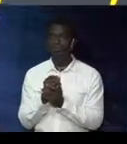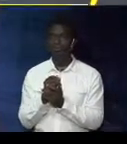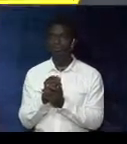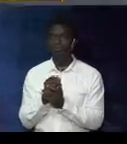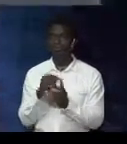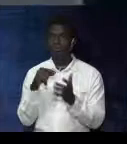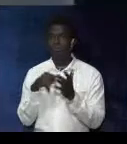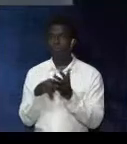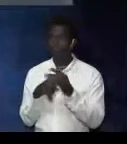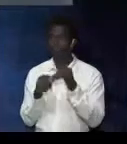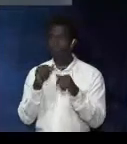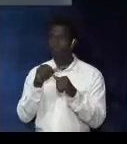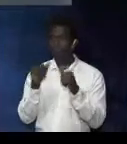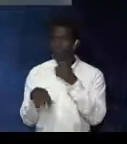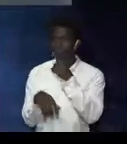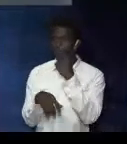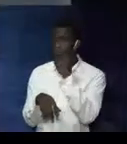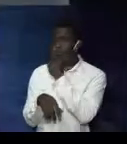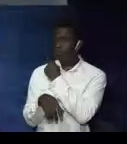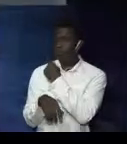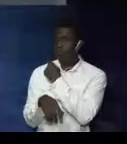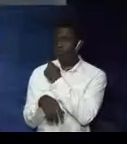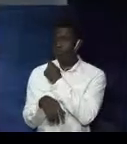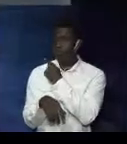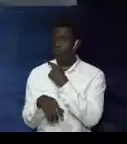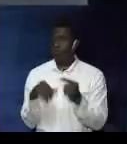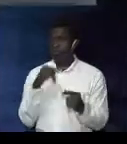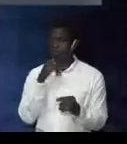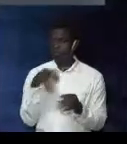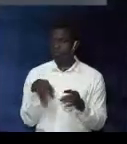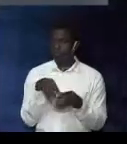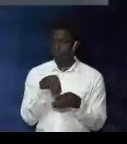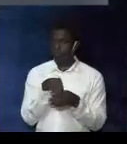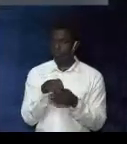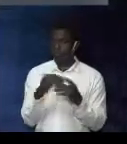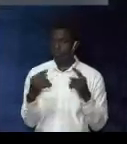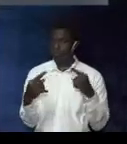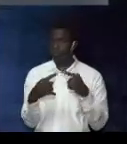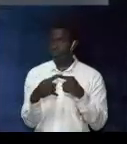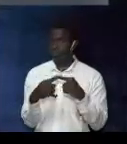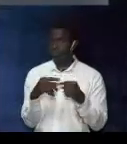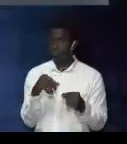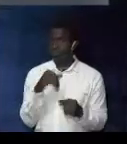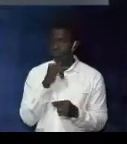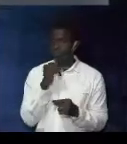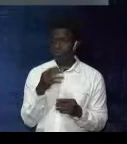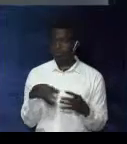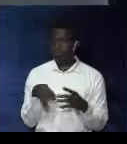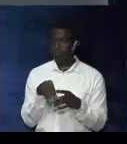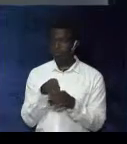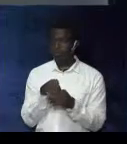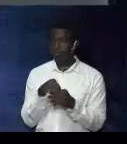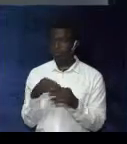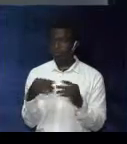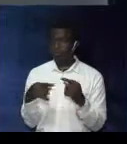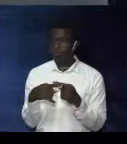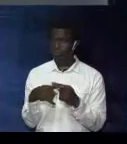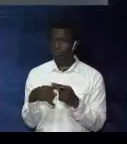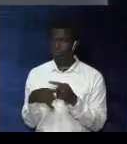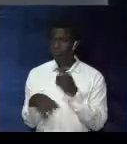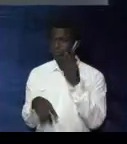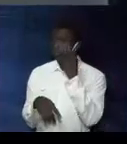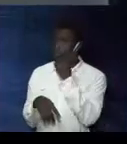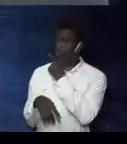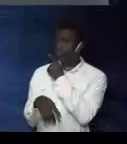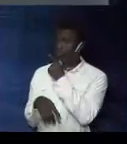this angle. Now we didn't say interior opposite, mind you. not interior opposite.